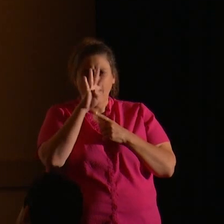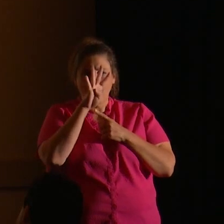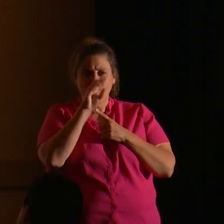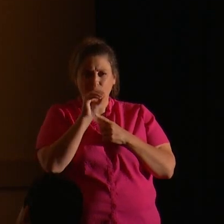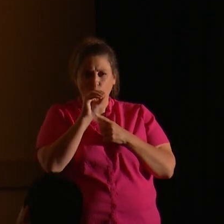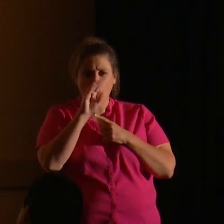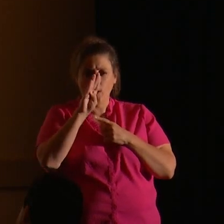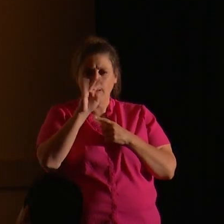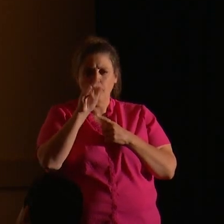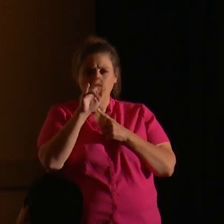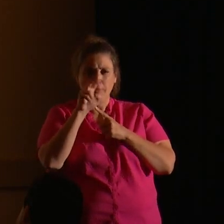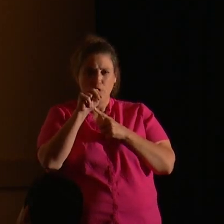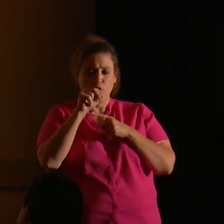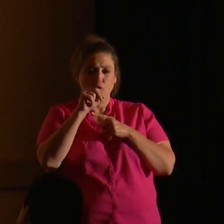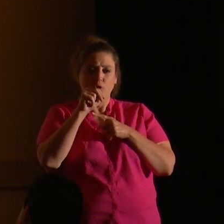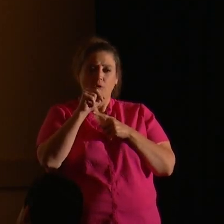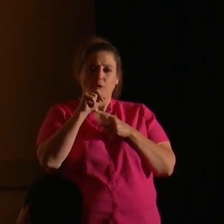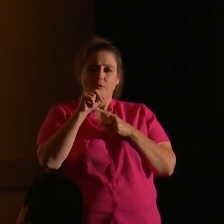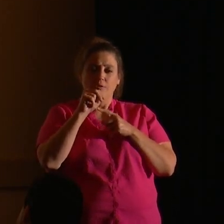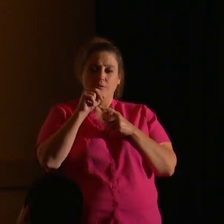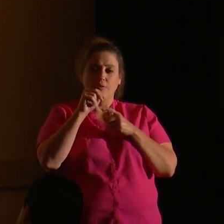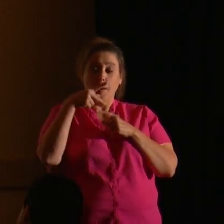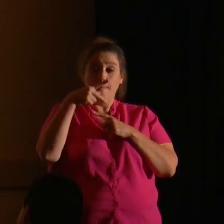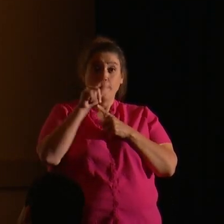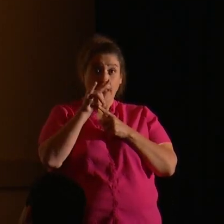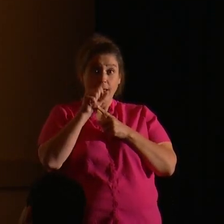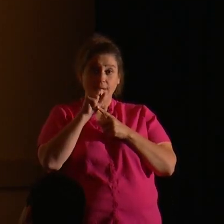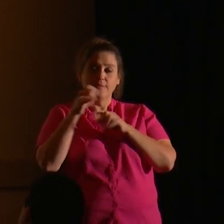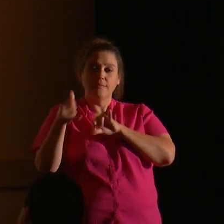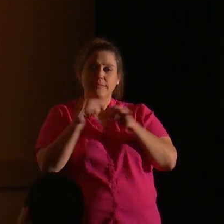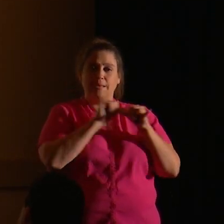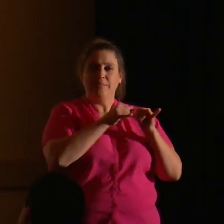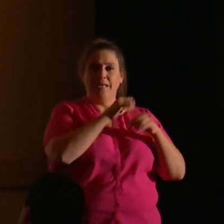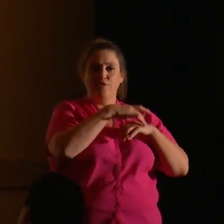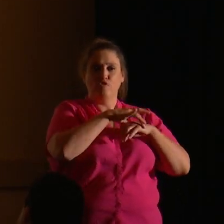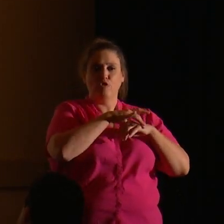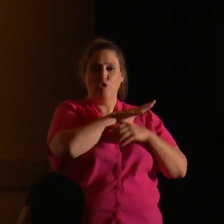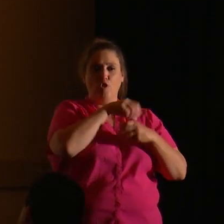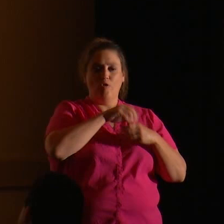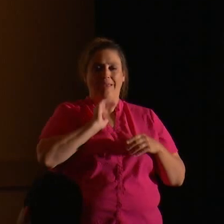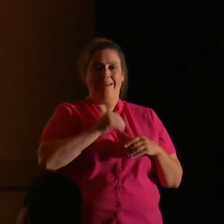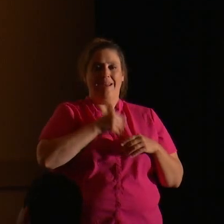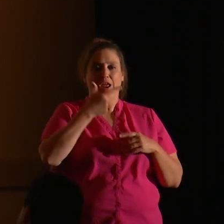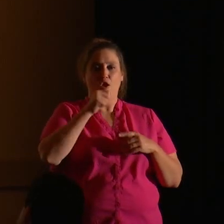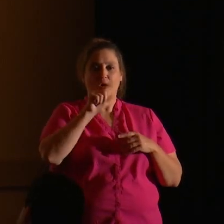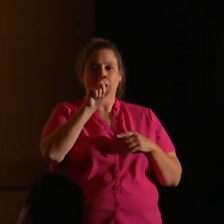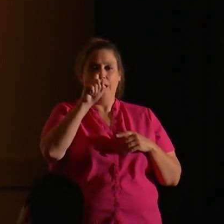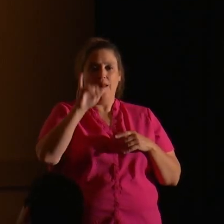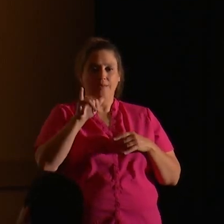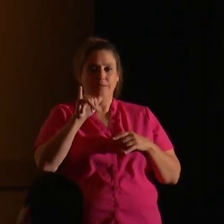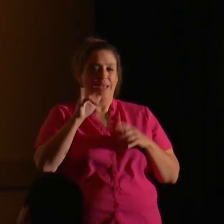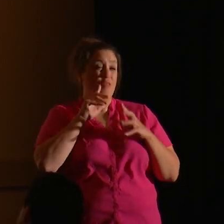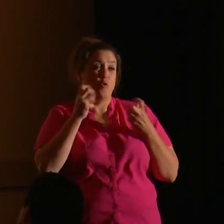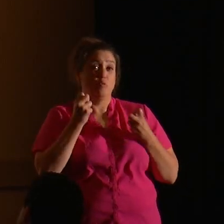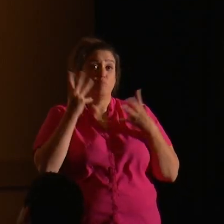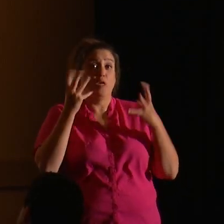Earth-sized planets in our galaxy alone, to say nothing of the billions of galaxies beyond.